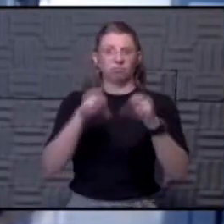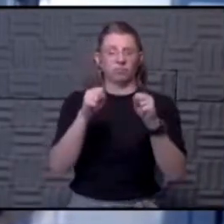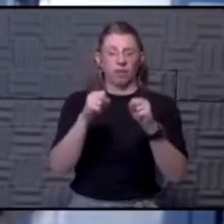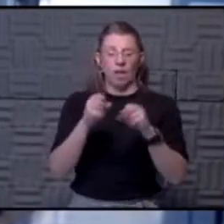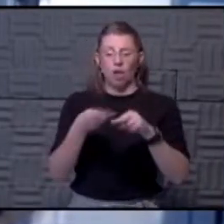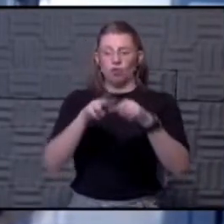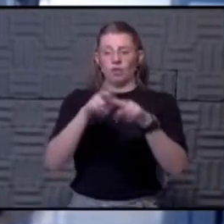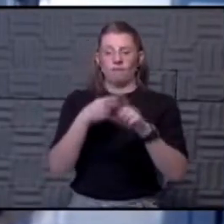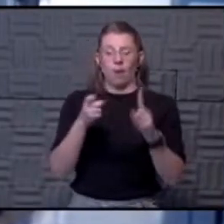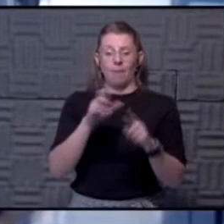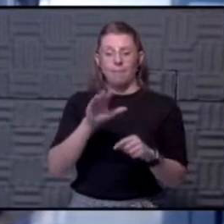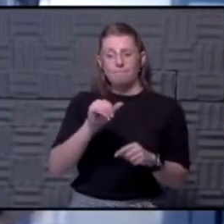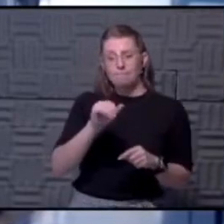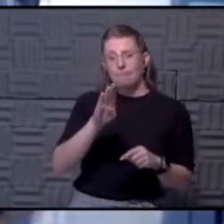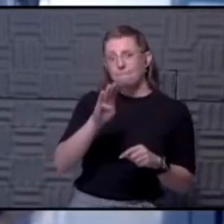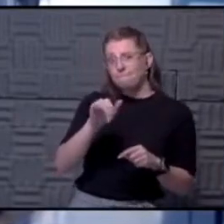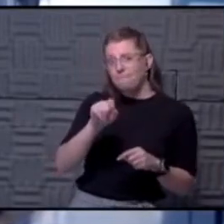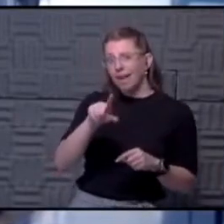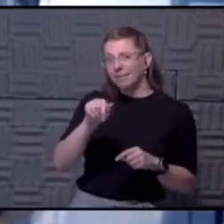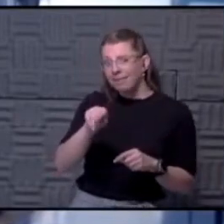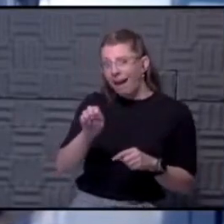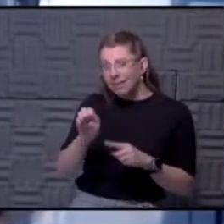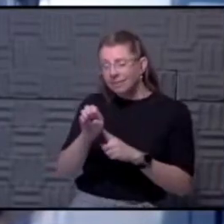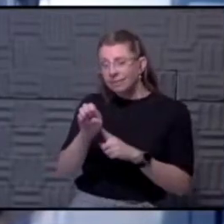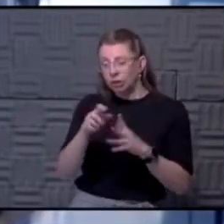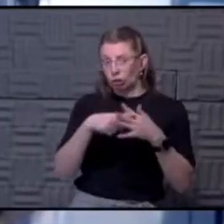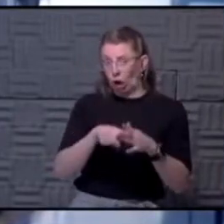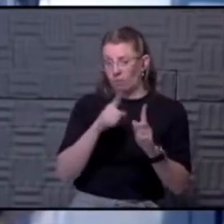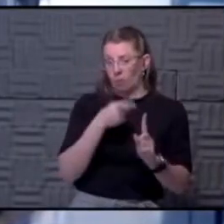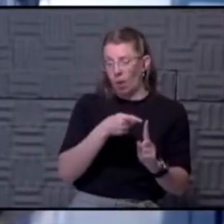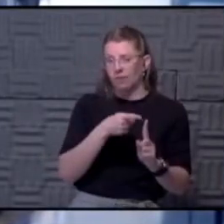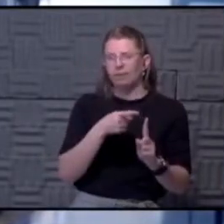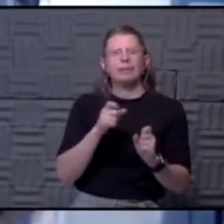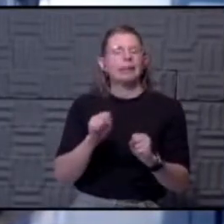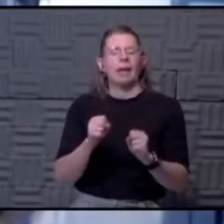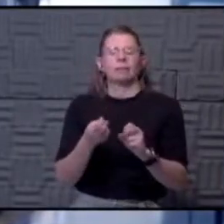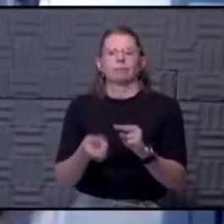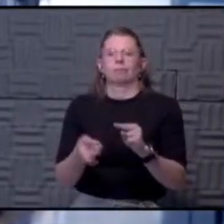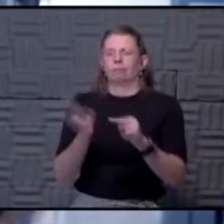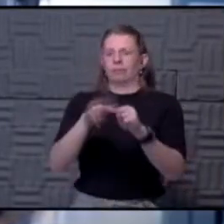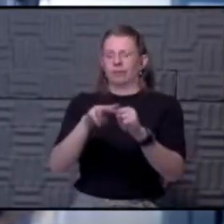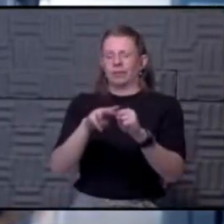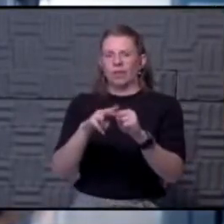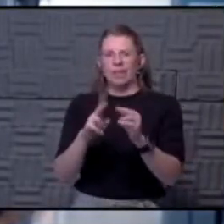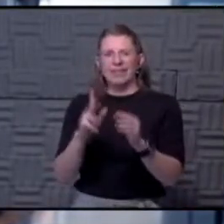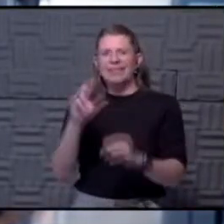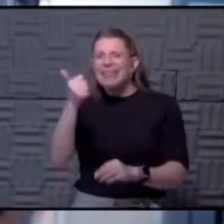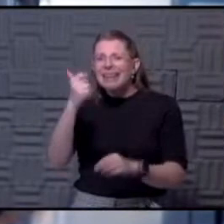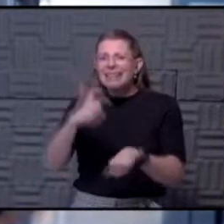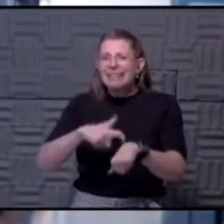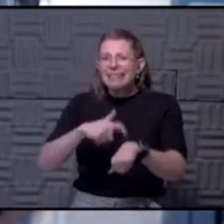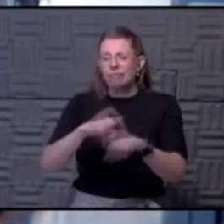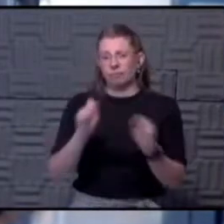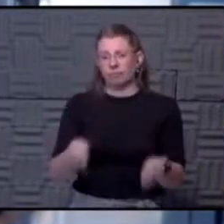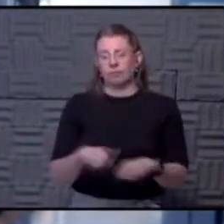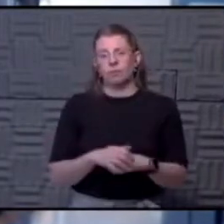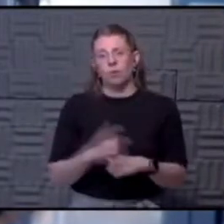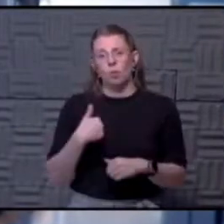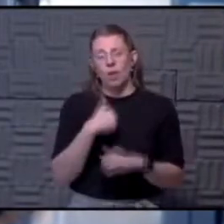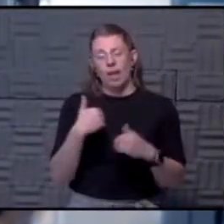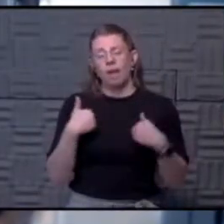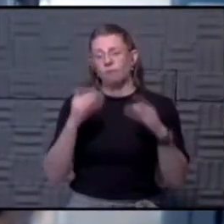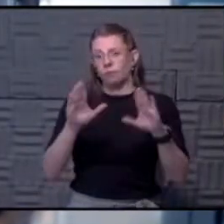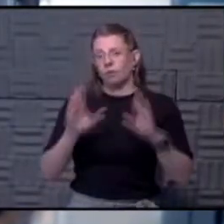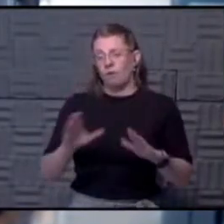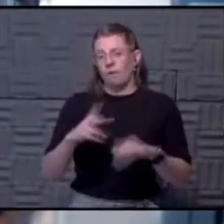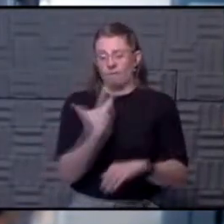our baseline amount of vaccine, we could increase it 10 times with the existing vaccinating capacity we've had. We have a lot of really terrific vaccinating sites